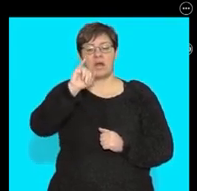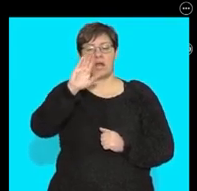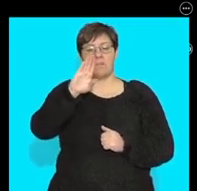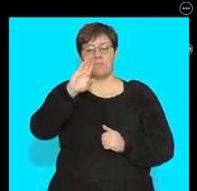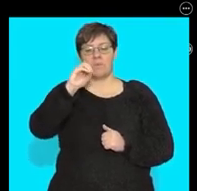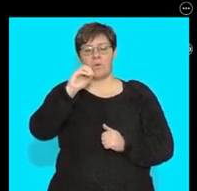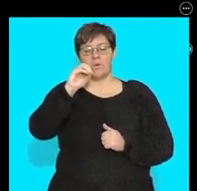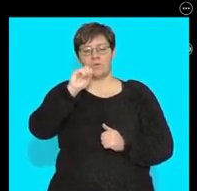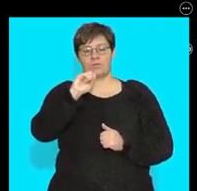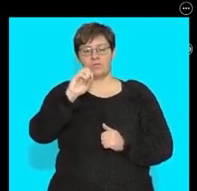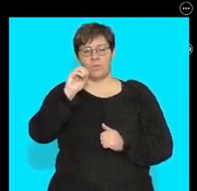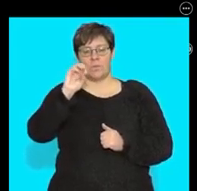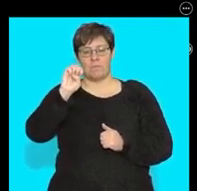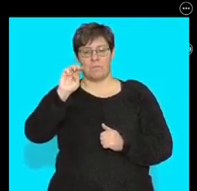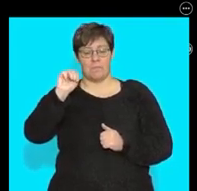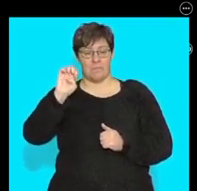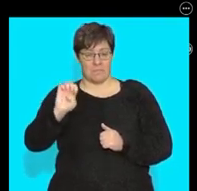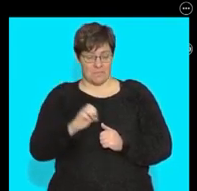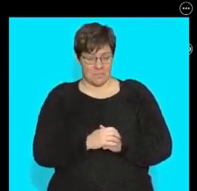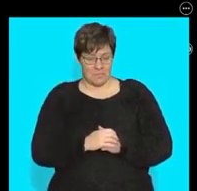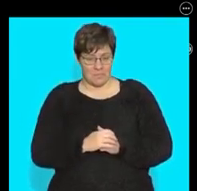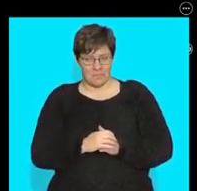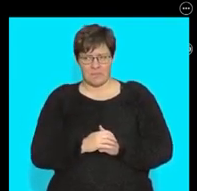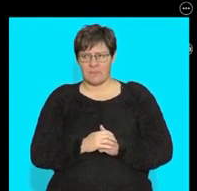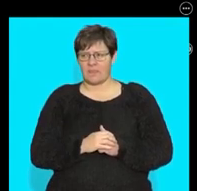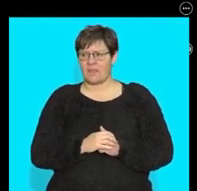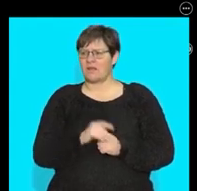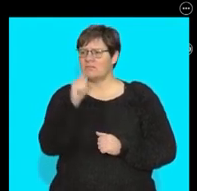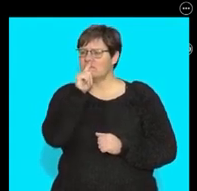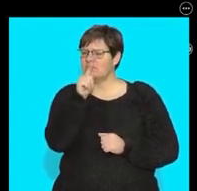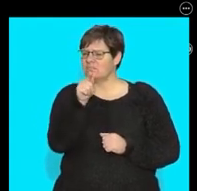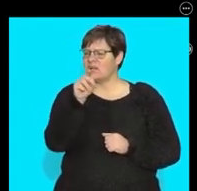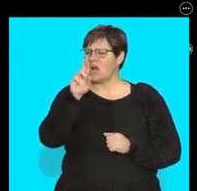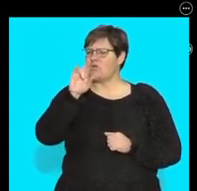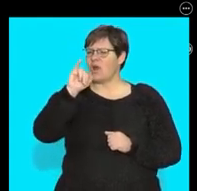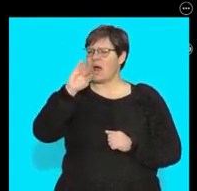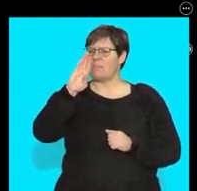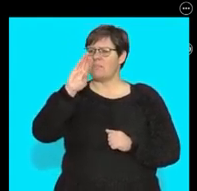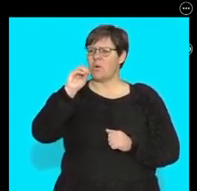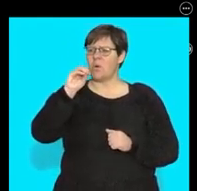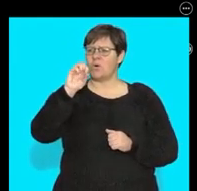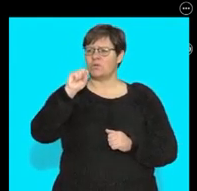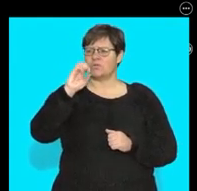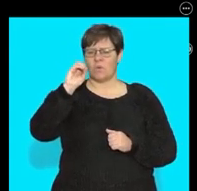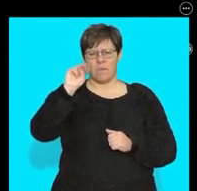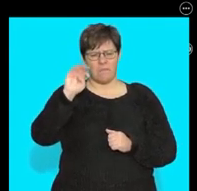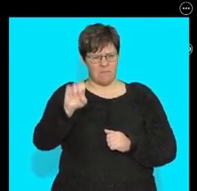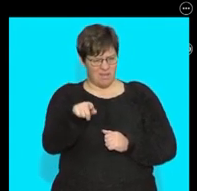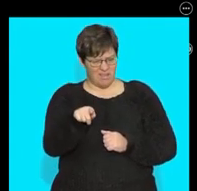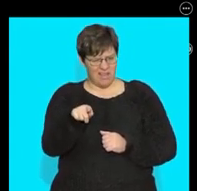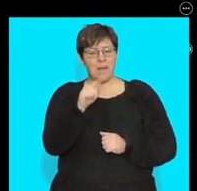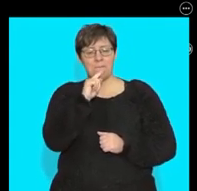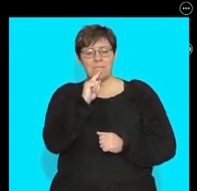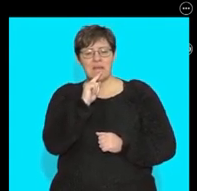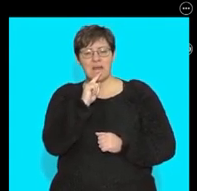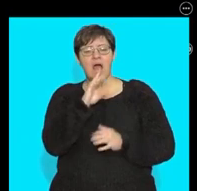ribosomes, and we're going to have a look at those ribosomes over there. Now, we're going to look at the next three organelles that we're going to look at. I've got quite